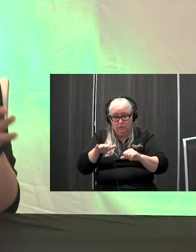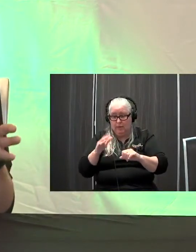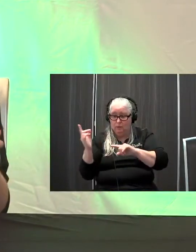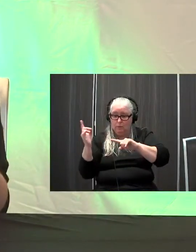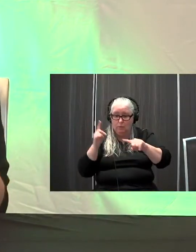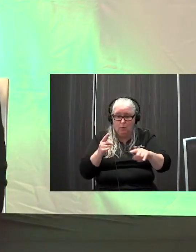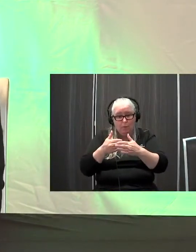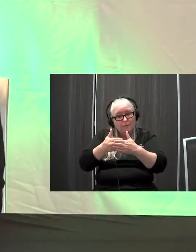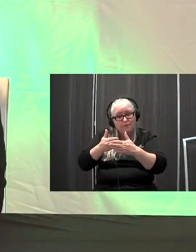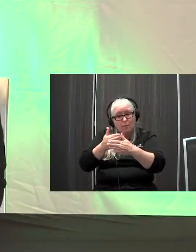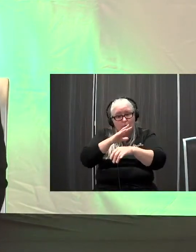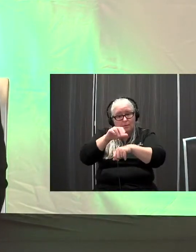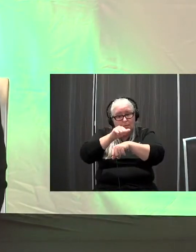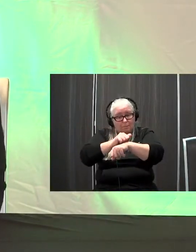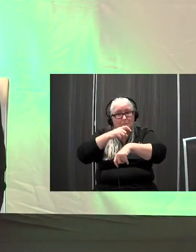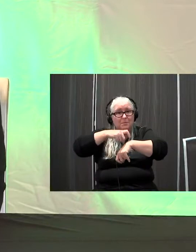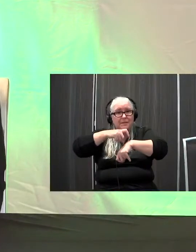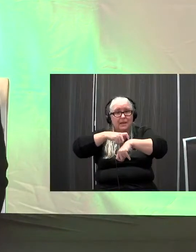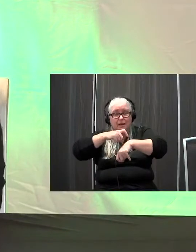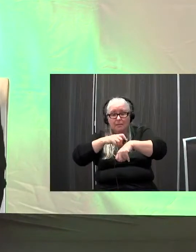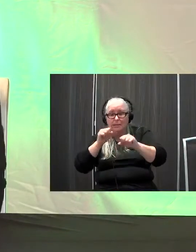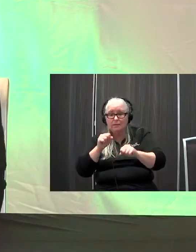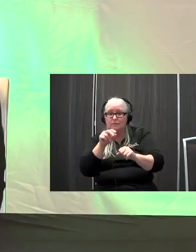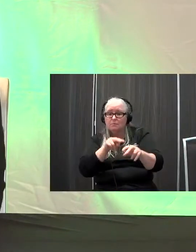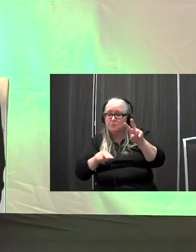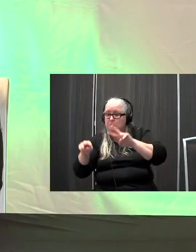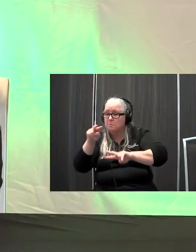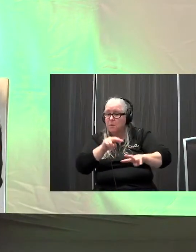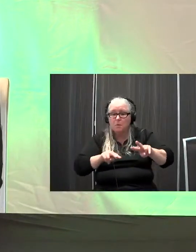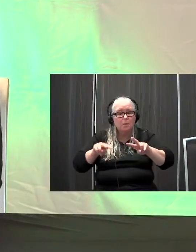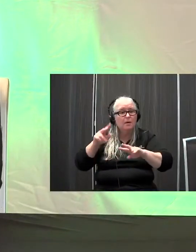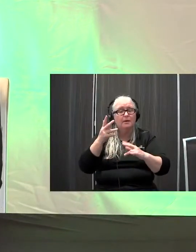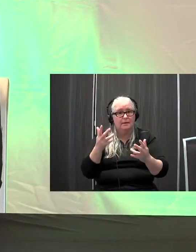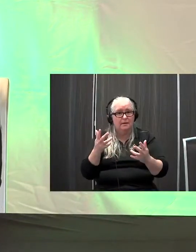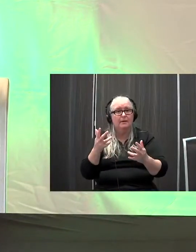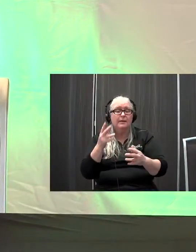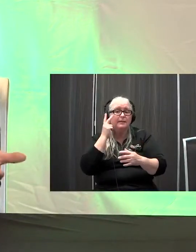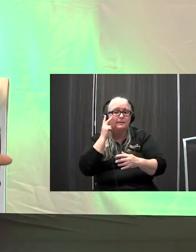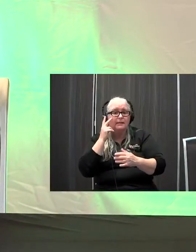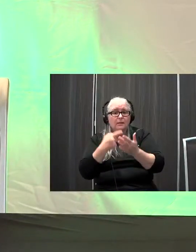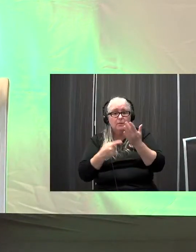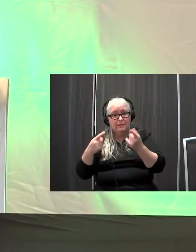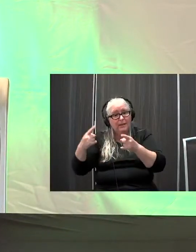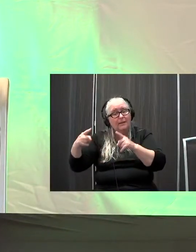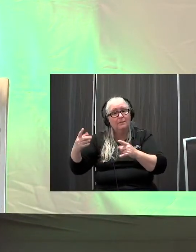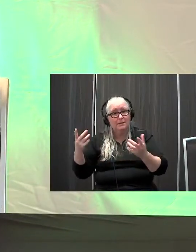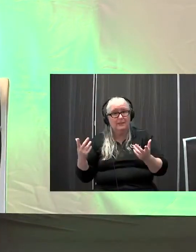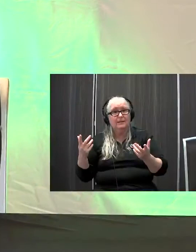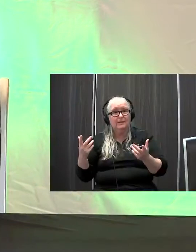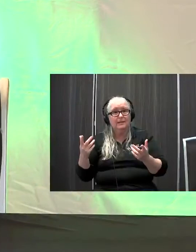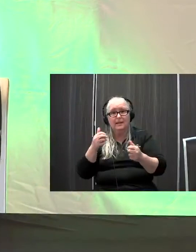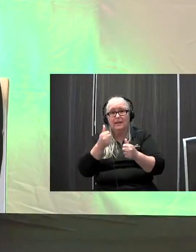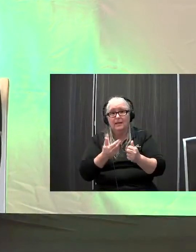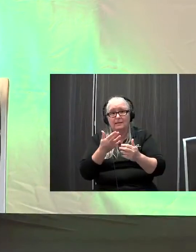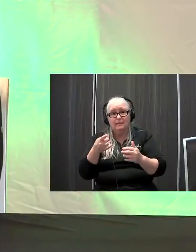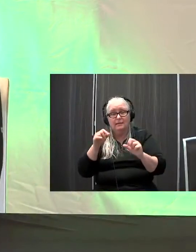explore the environment and see what's going on? Can they become more comfortable that way? How basically